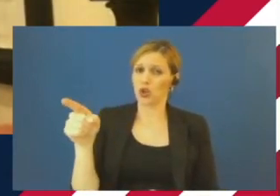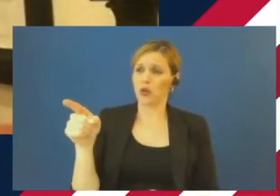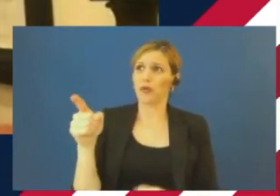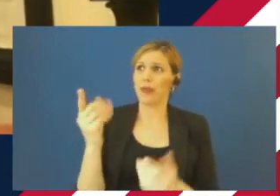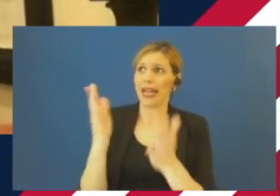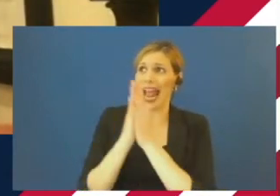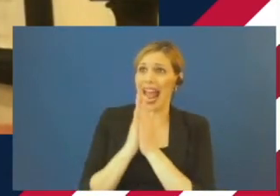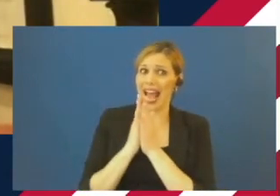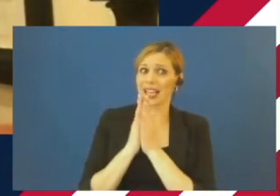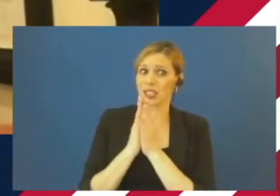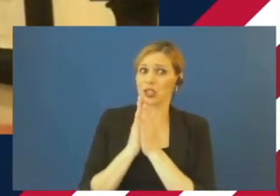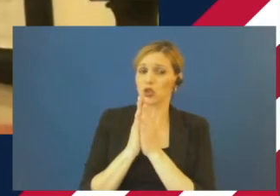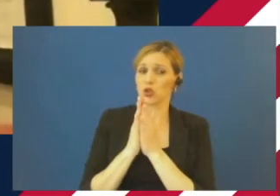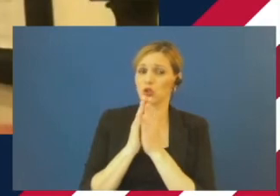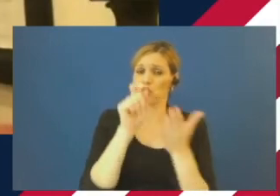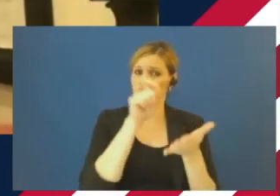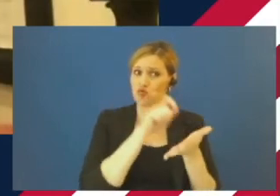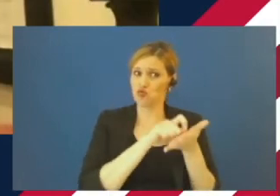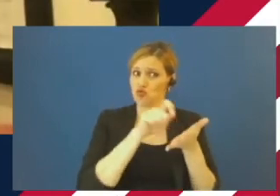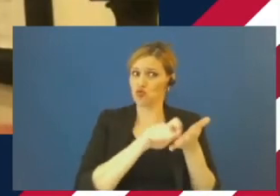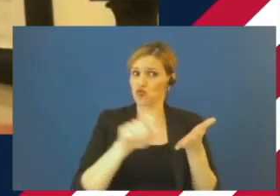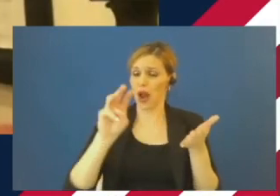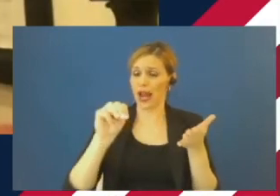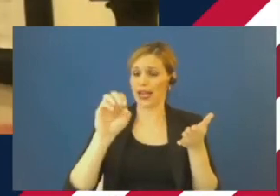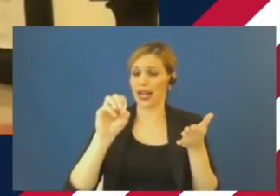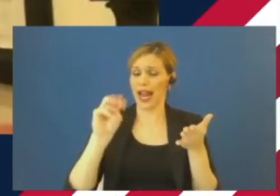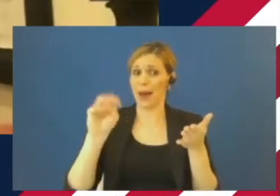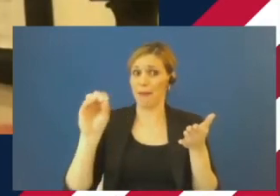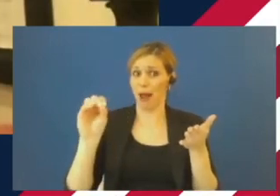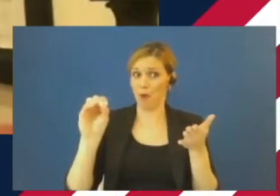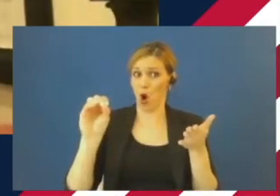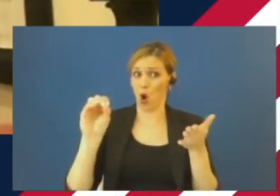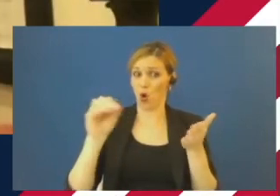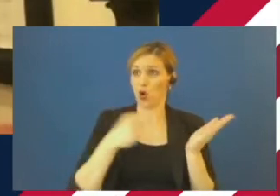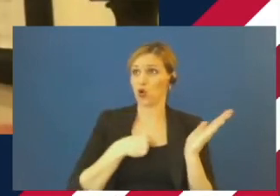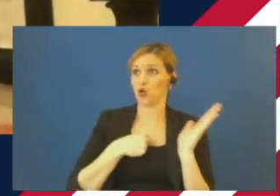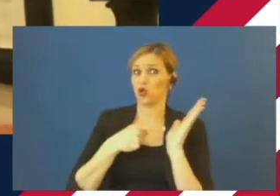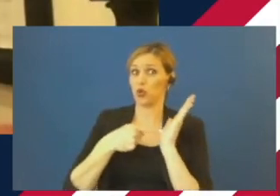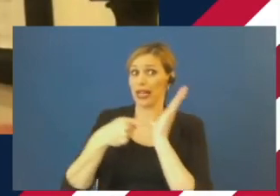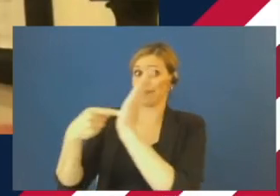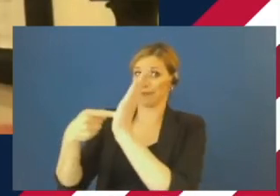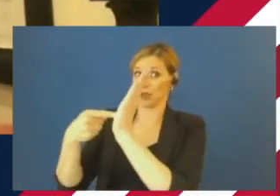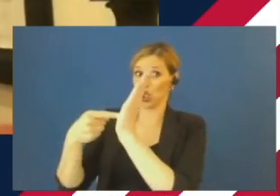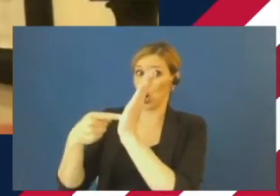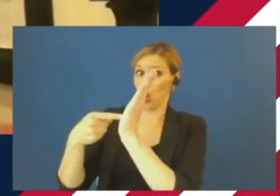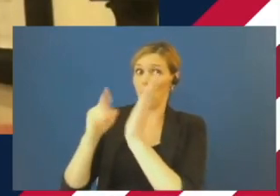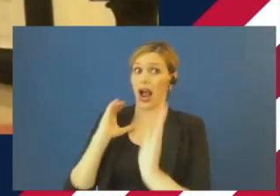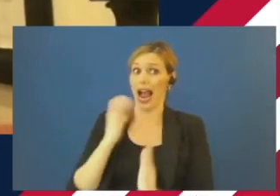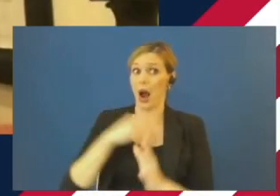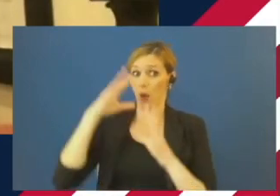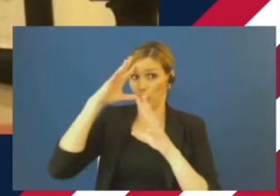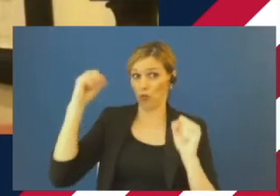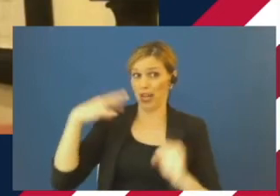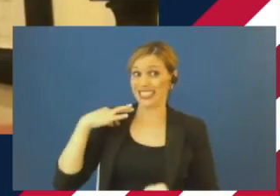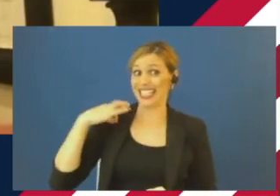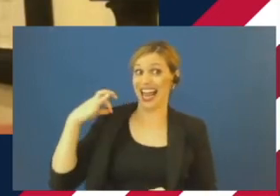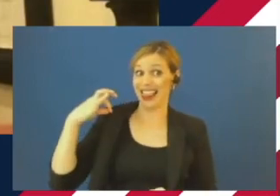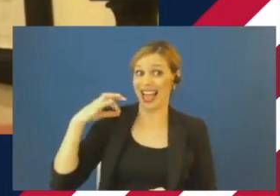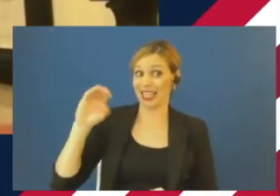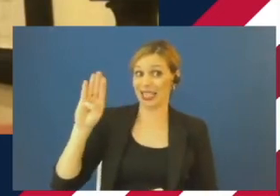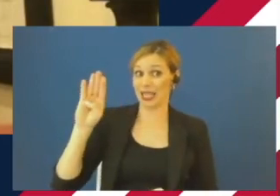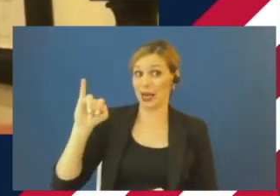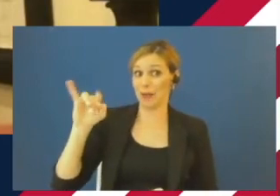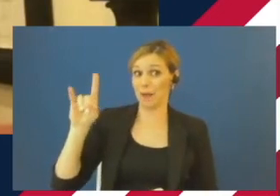a memo for the recently elected President-elect Biden, outlining what should occur on day